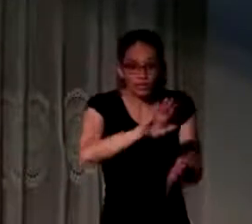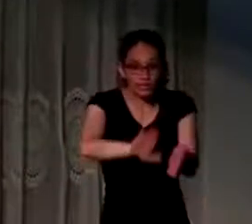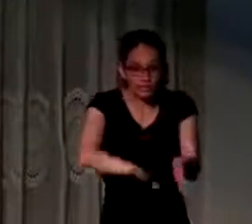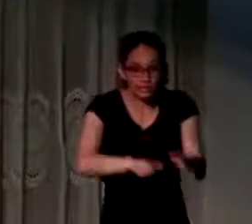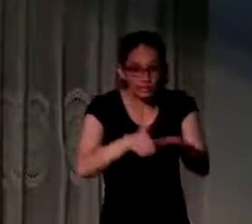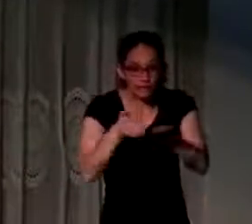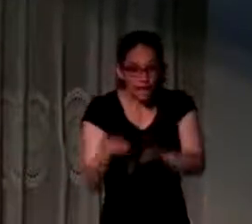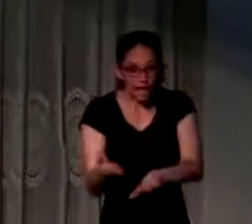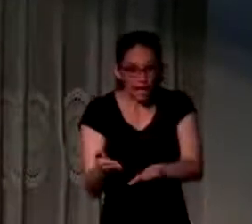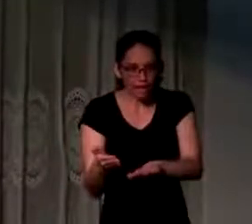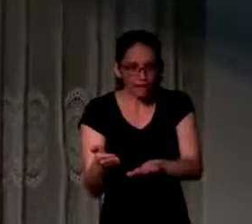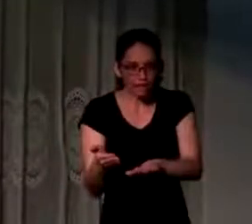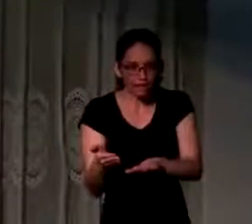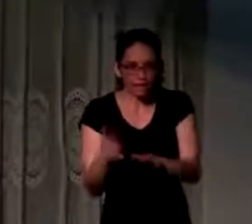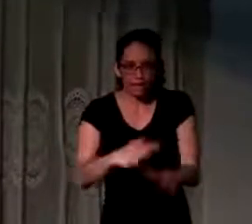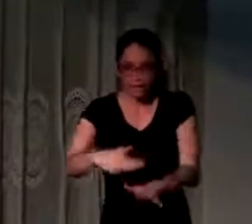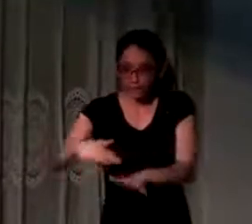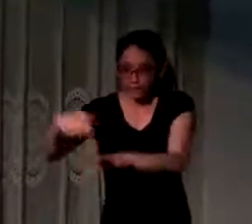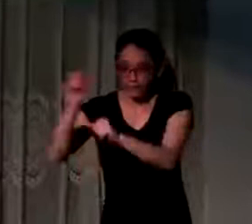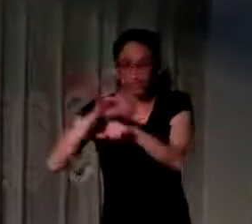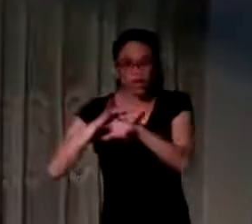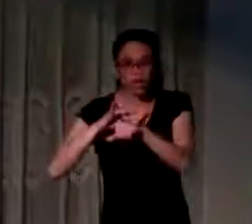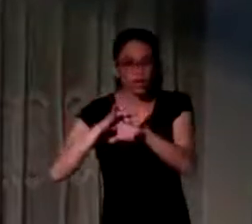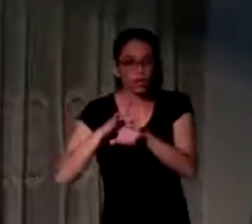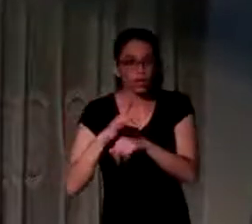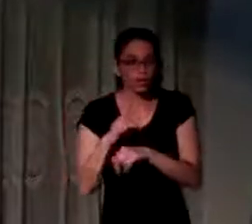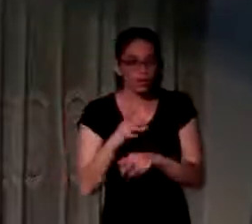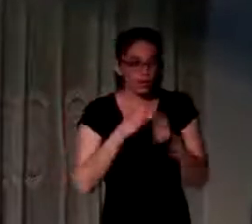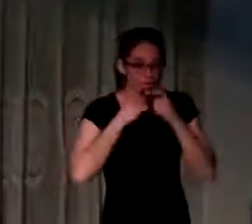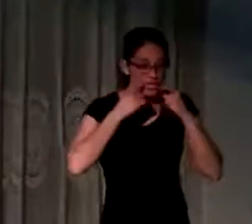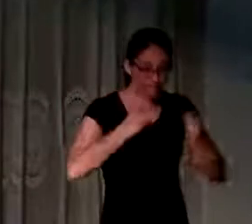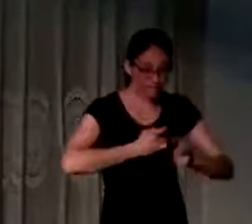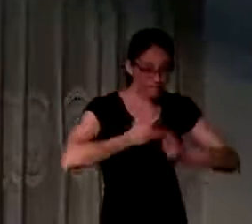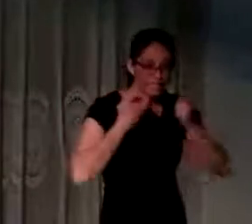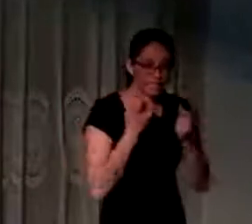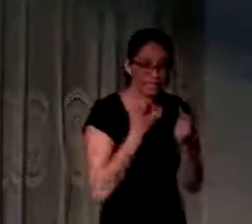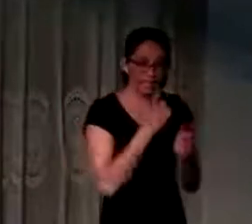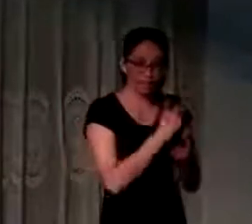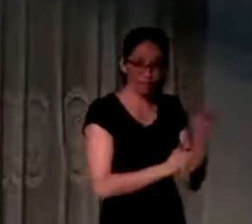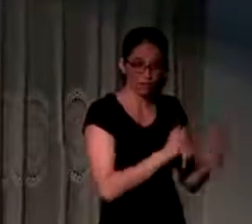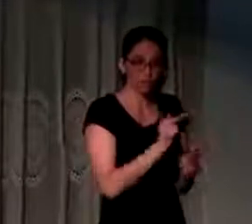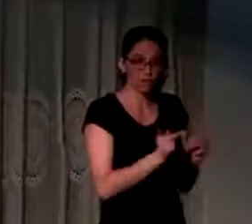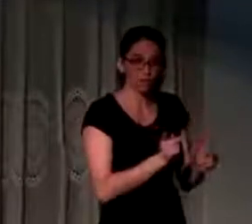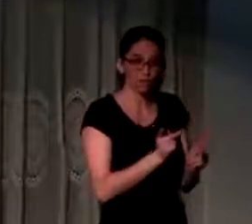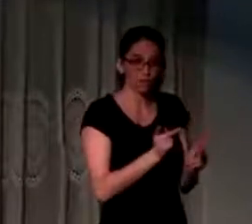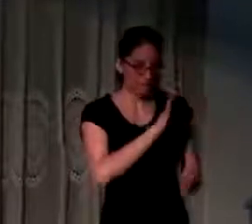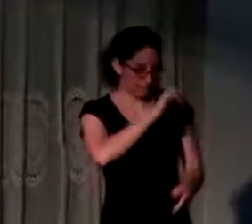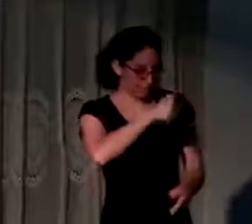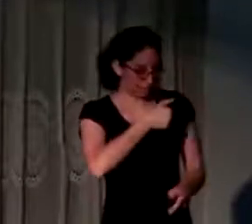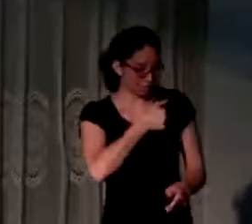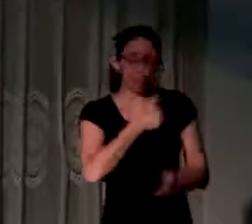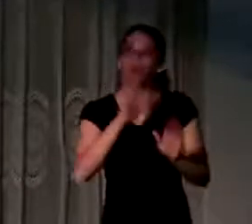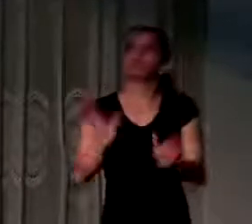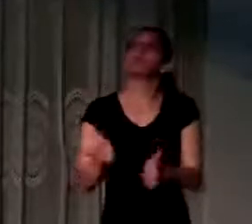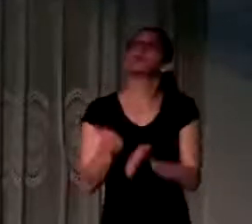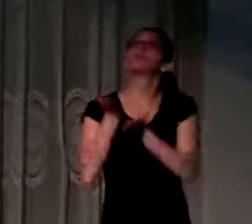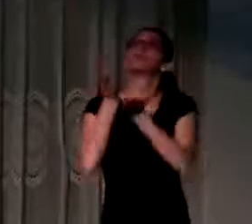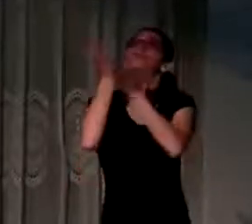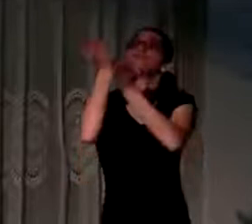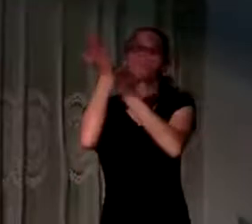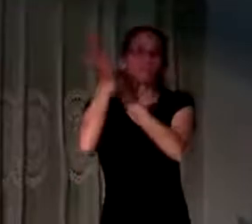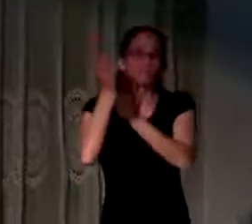the transgressions of my people. He made his soul an offering for sin. If you do